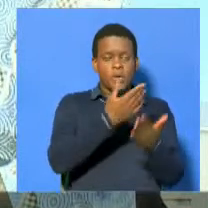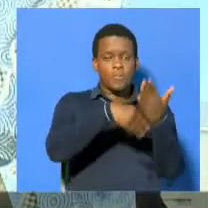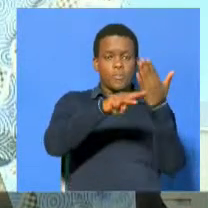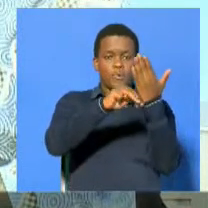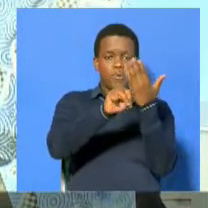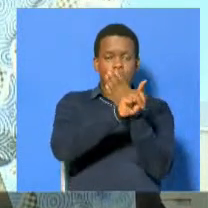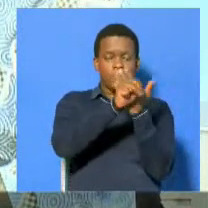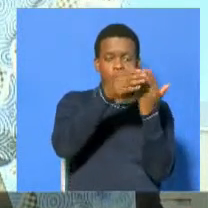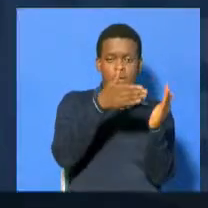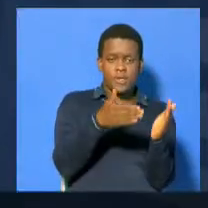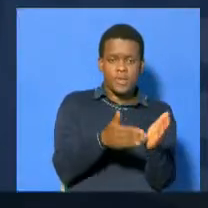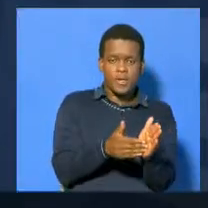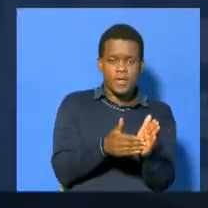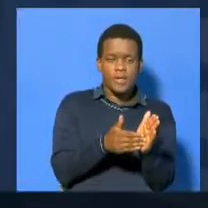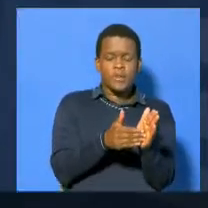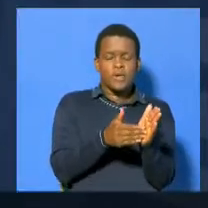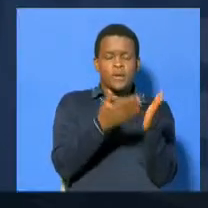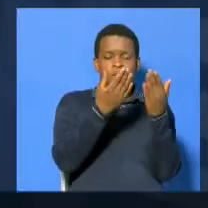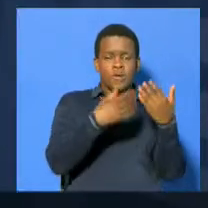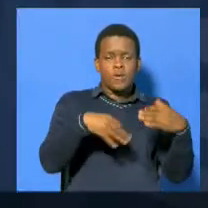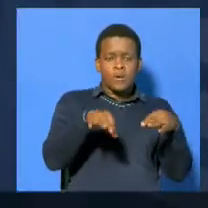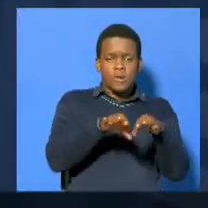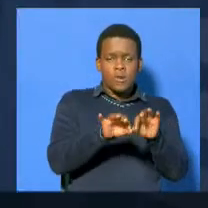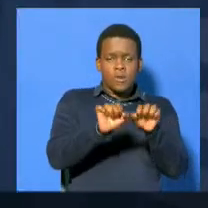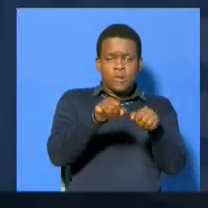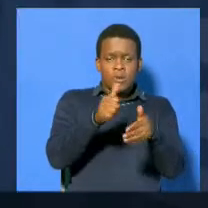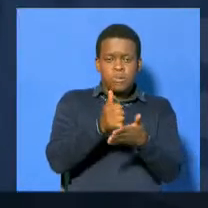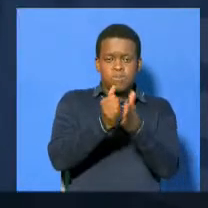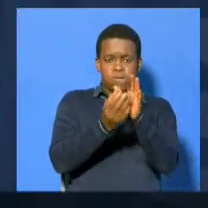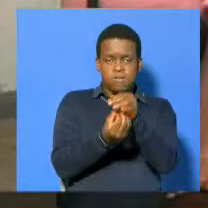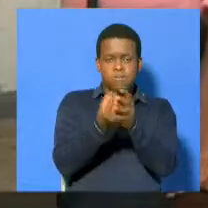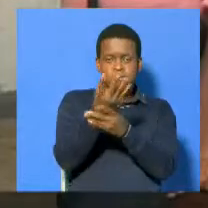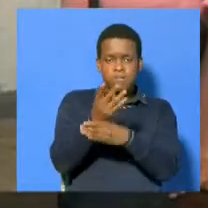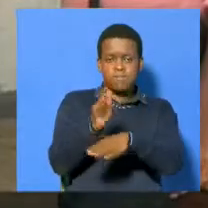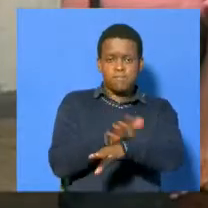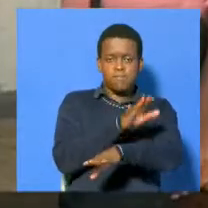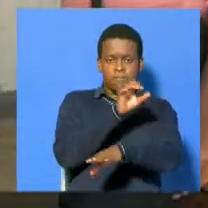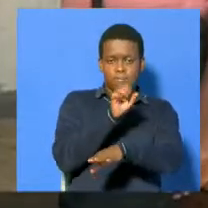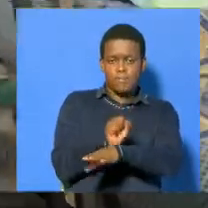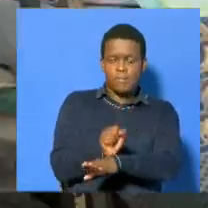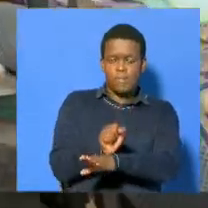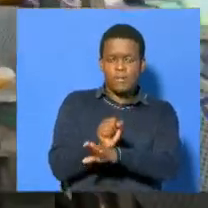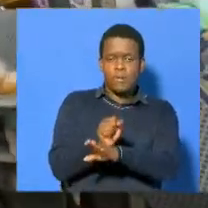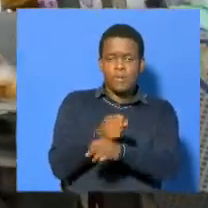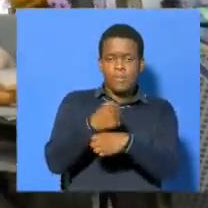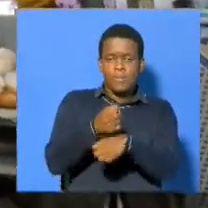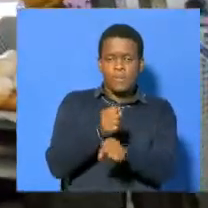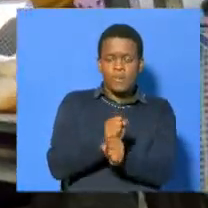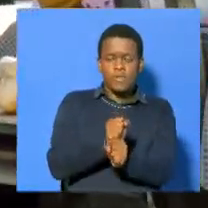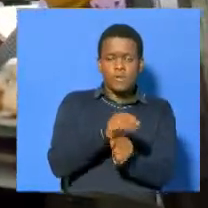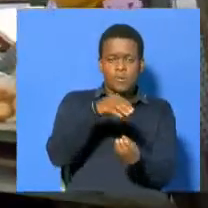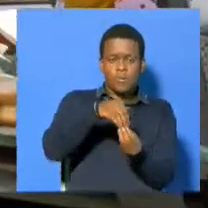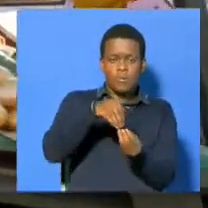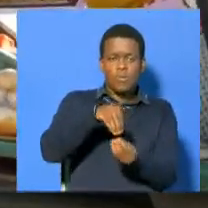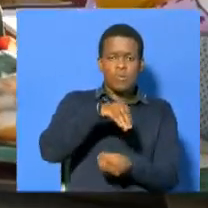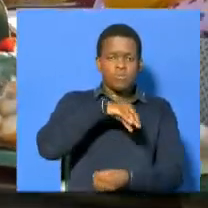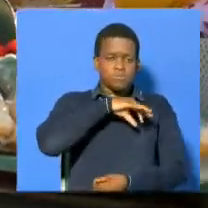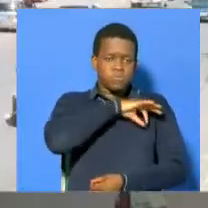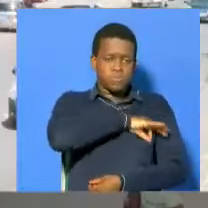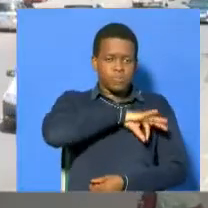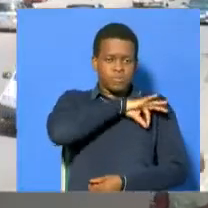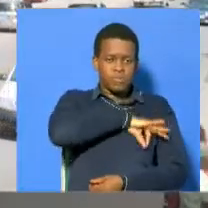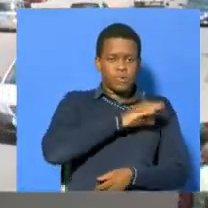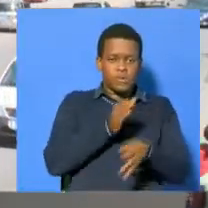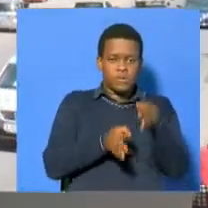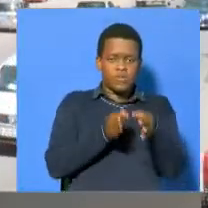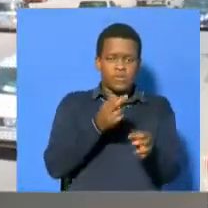is said to be potentially effective in growing businesses and propel them to make more profits if put to good